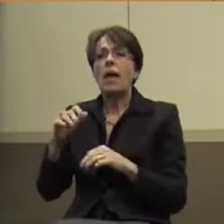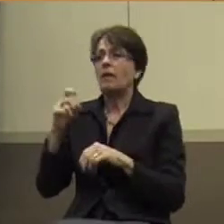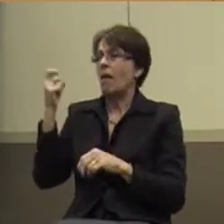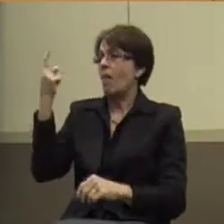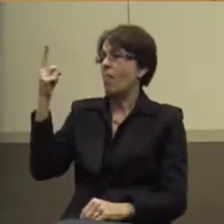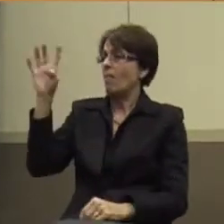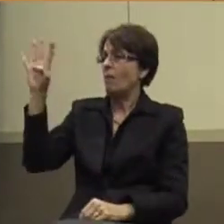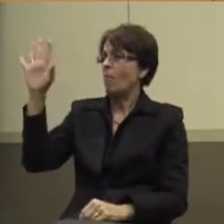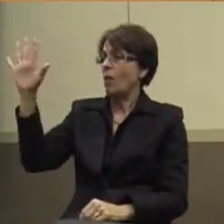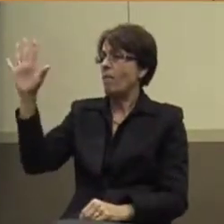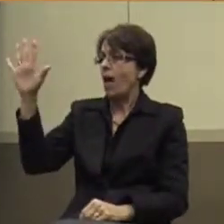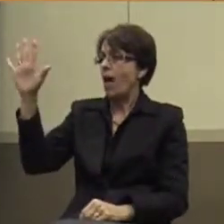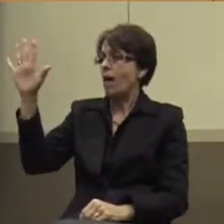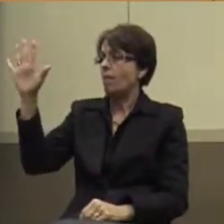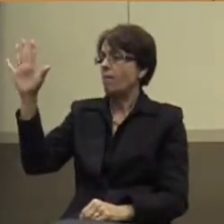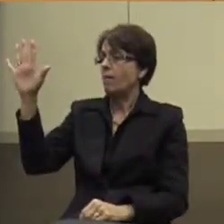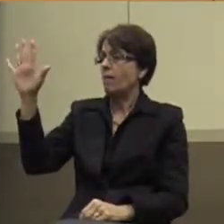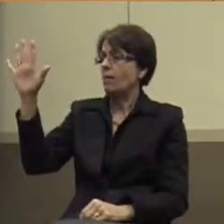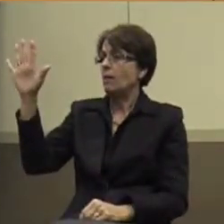the different parts of